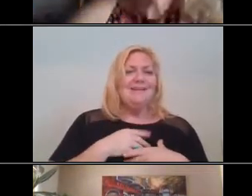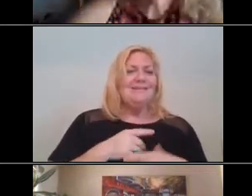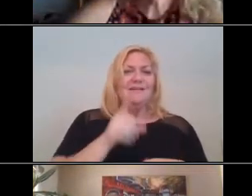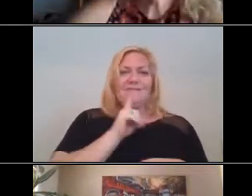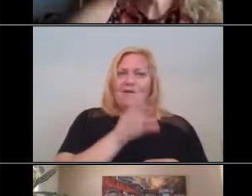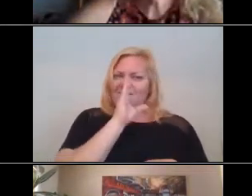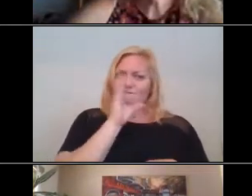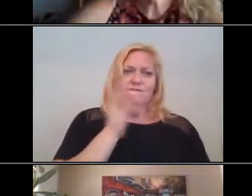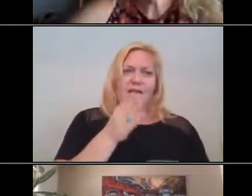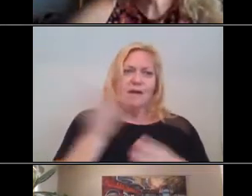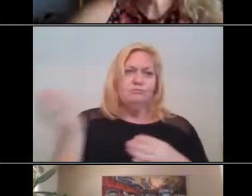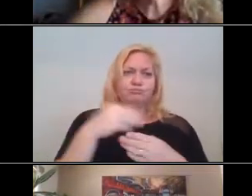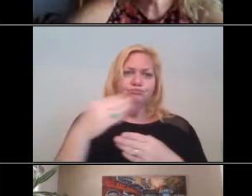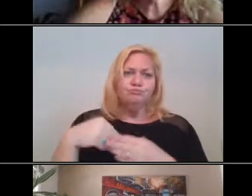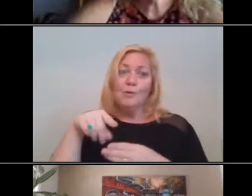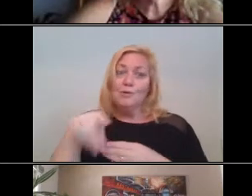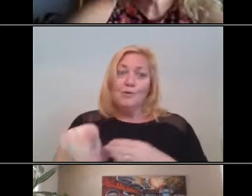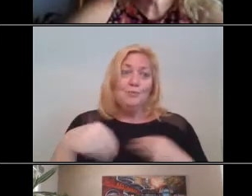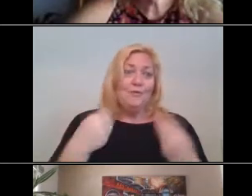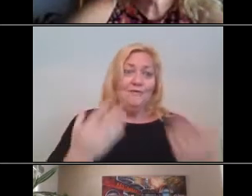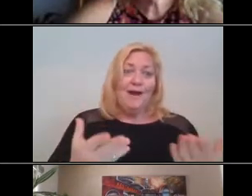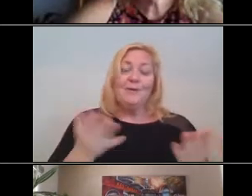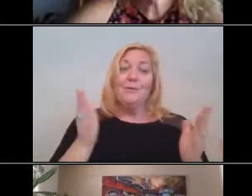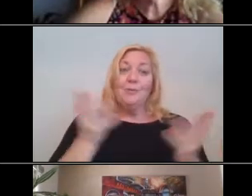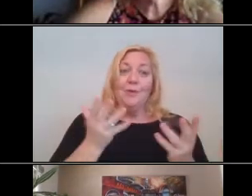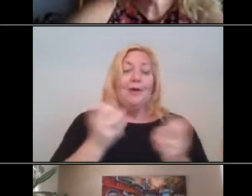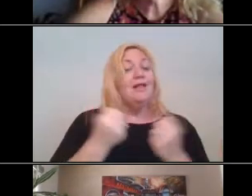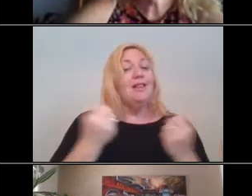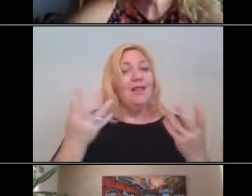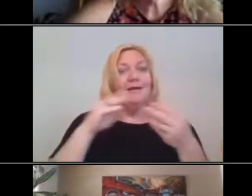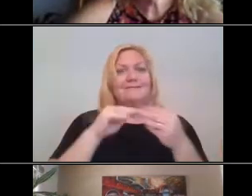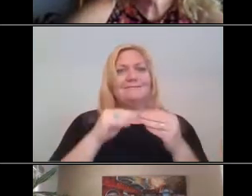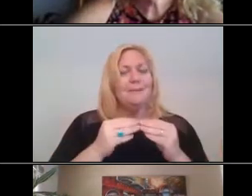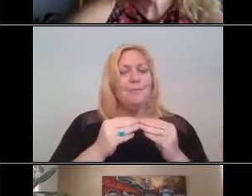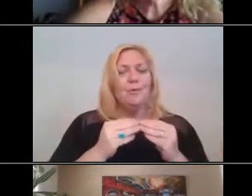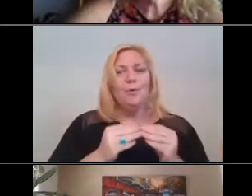input that you all provided. I think there were a number of